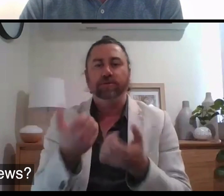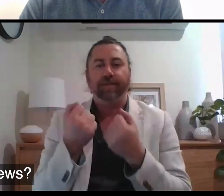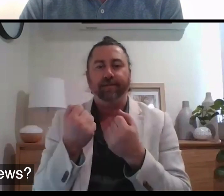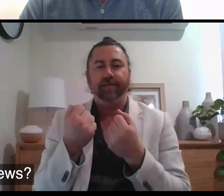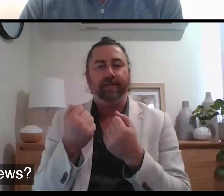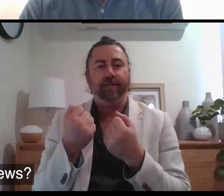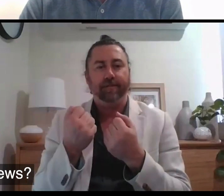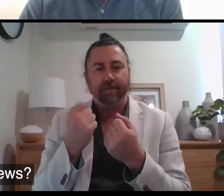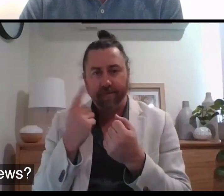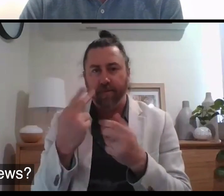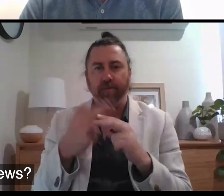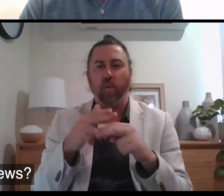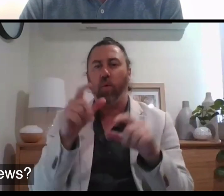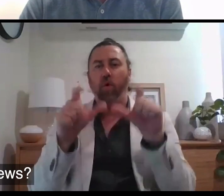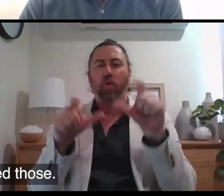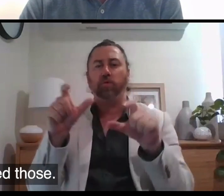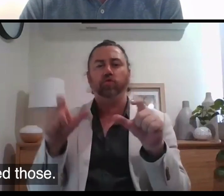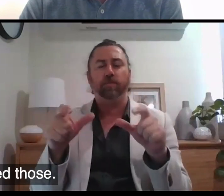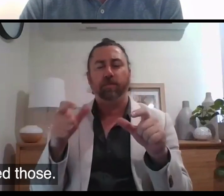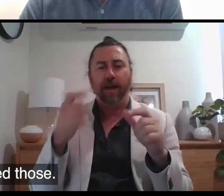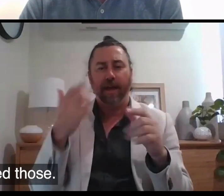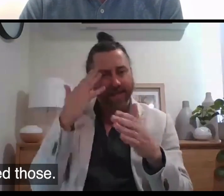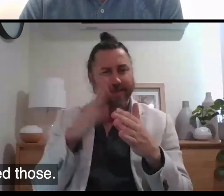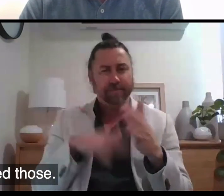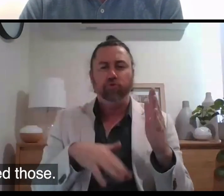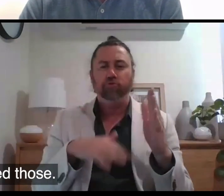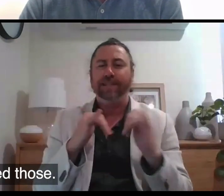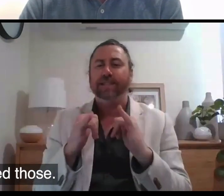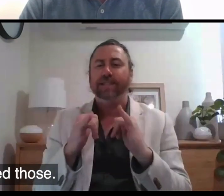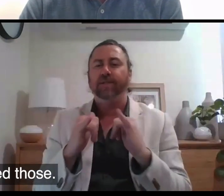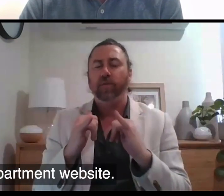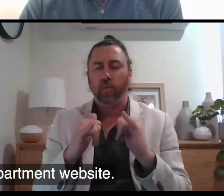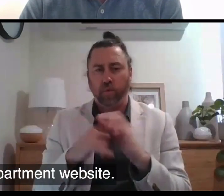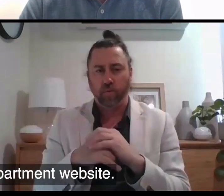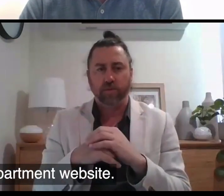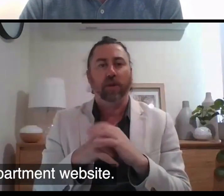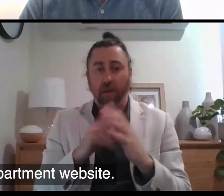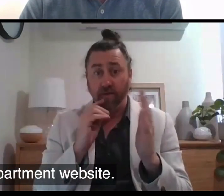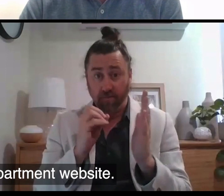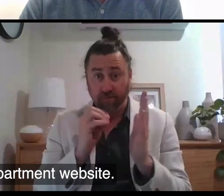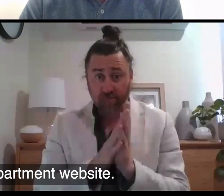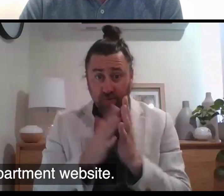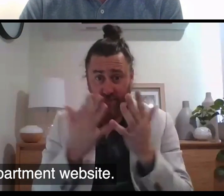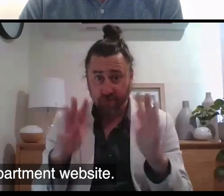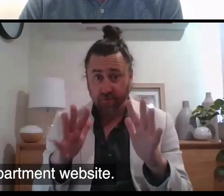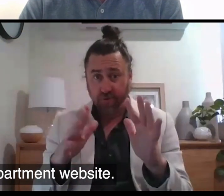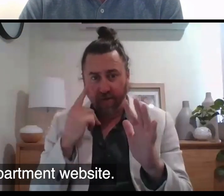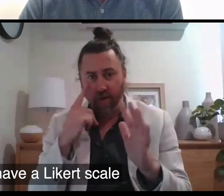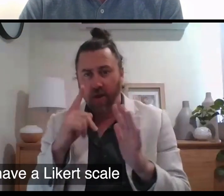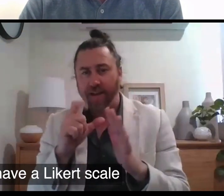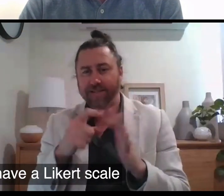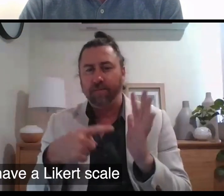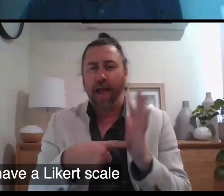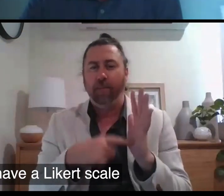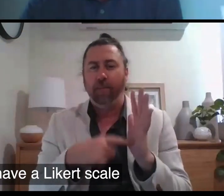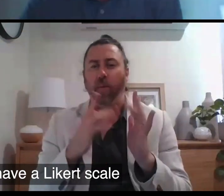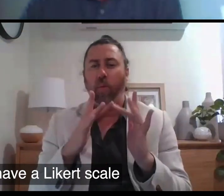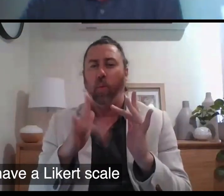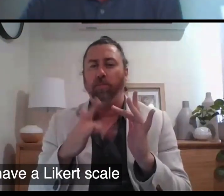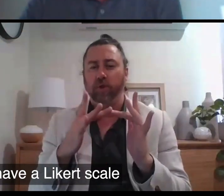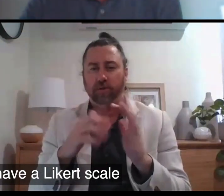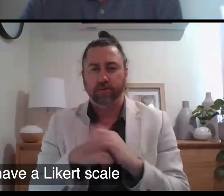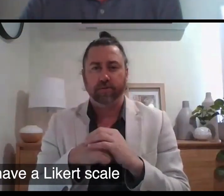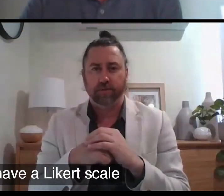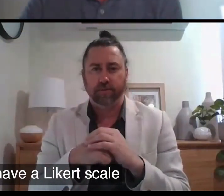consumer experience interviews? So yes, we've published those, so they're available on the department website. So